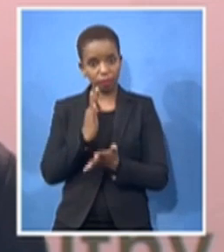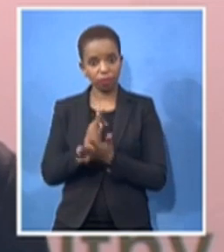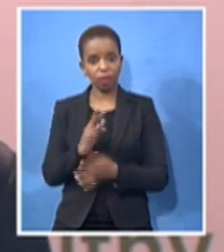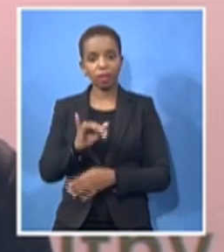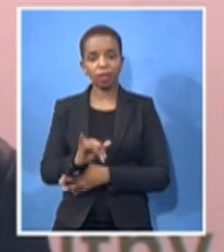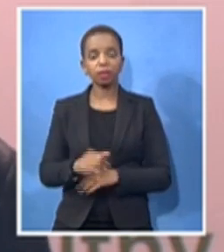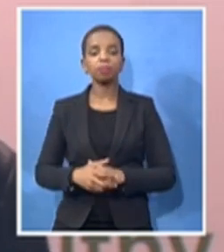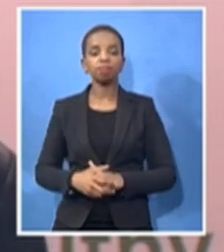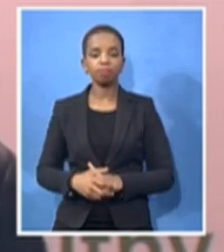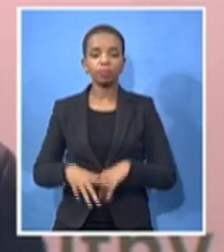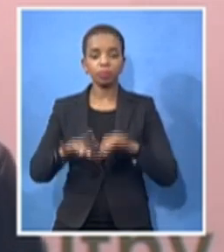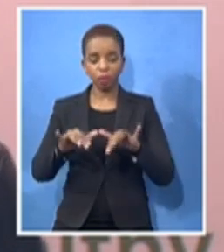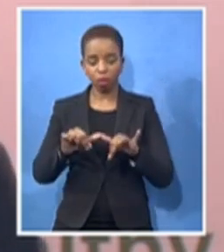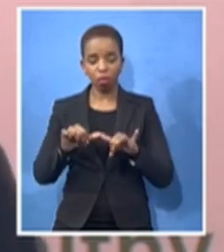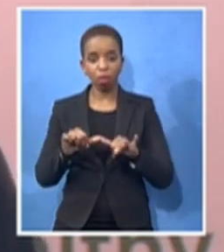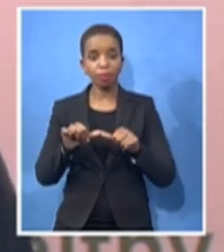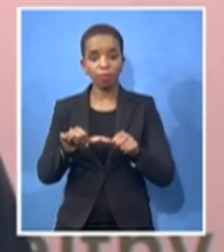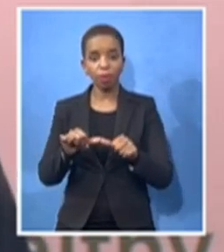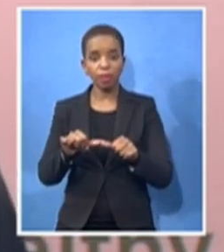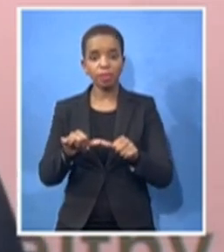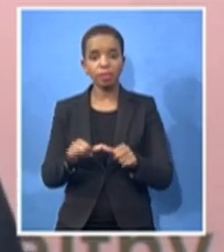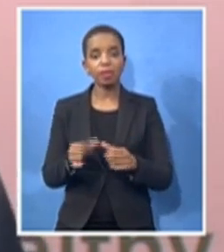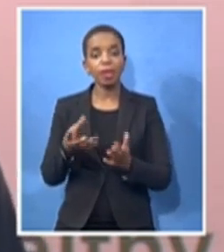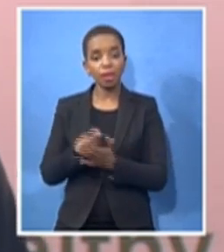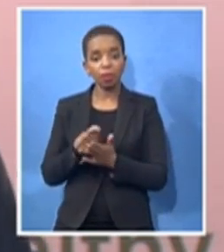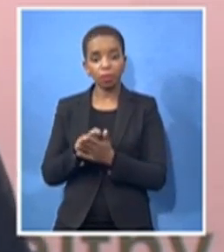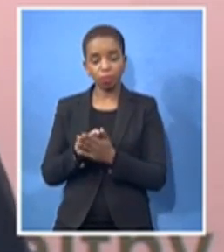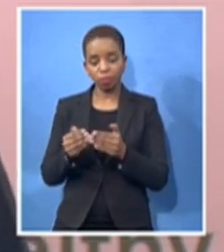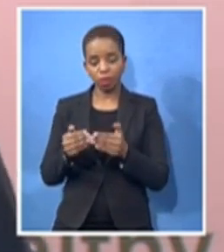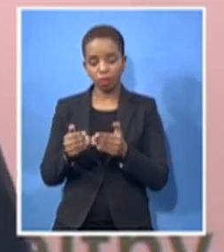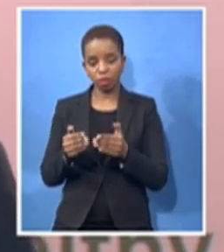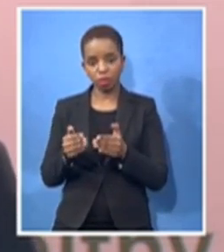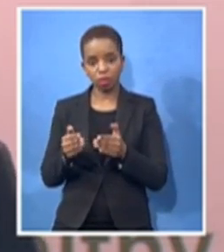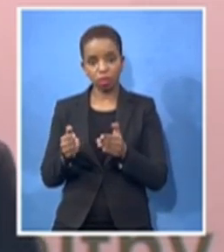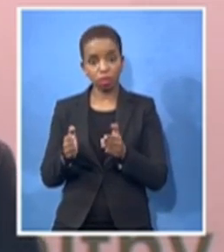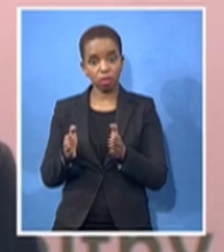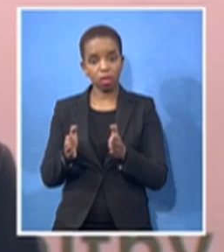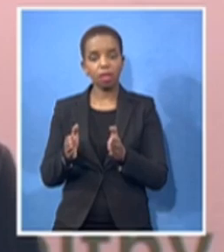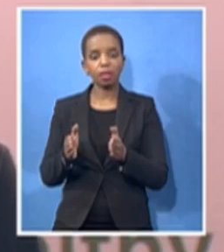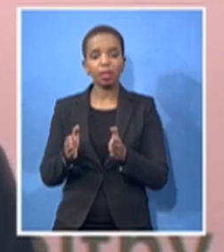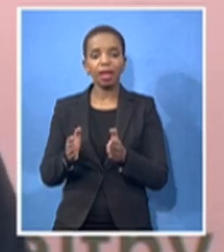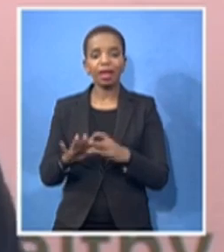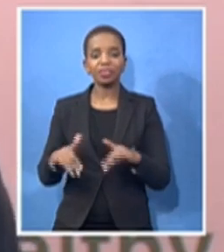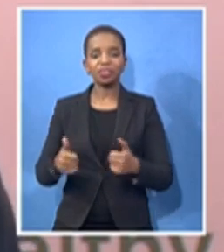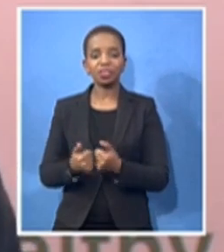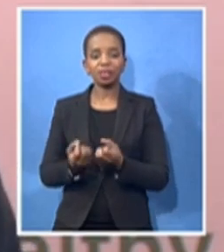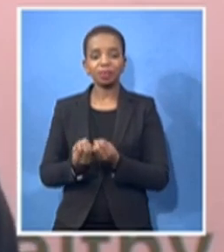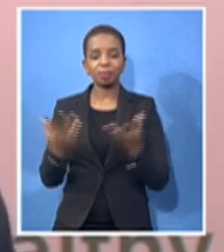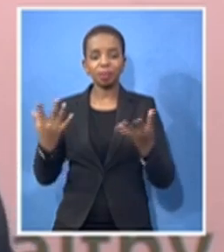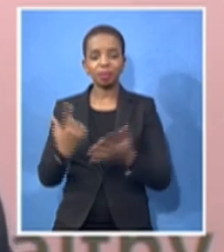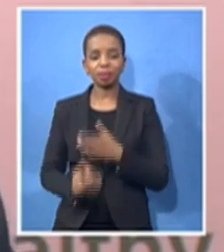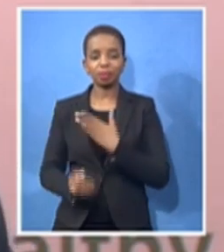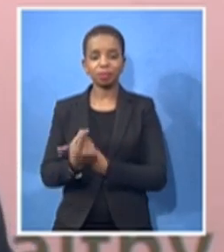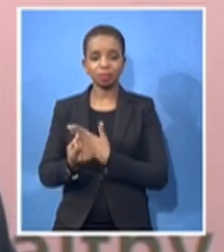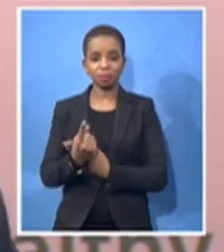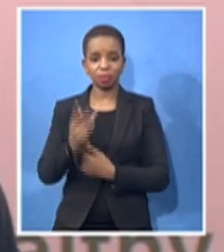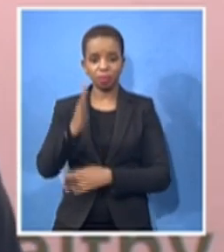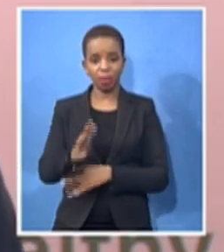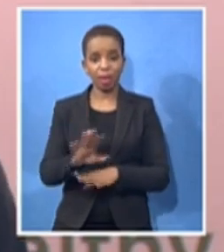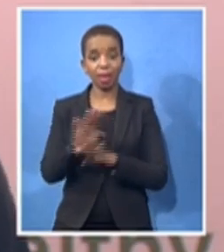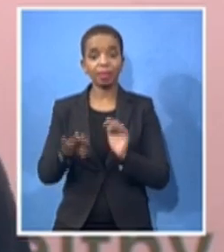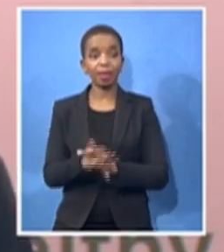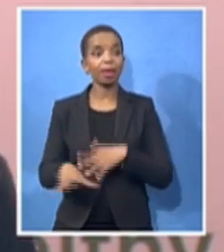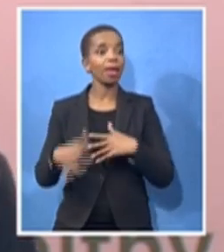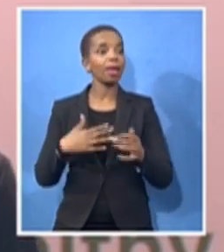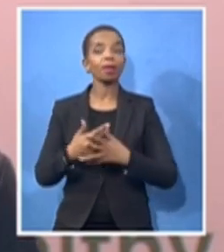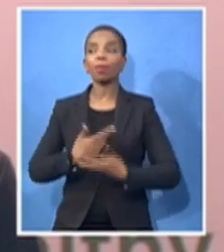reopened, you face the biggest challenge, more than anywhere else in the country, with your population, with the